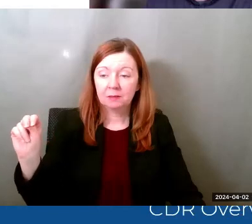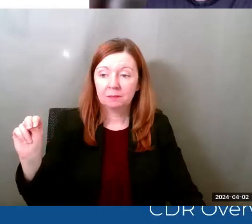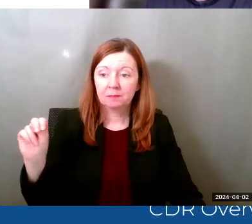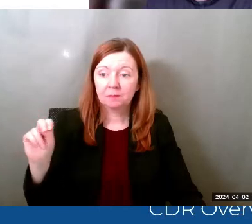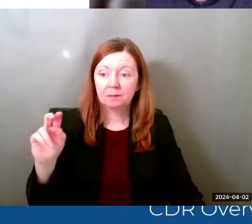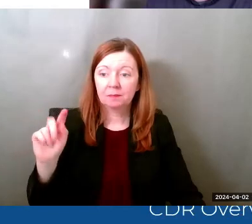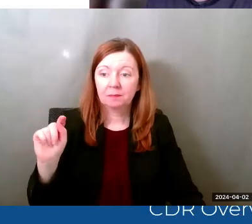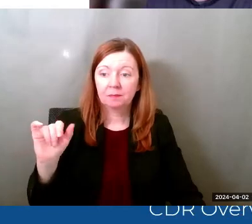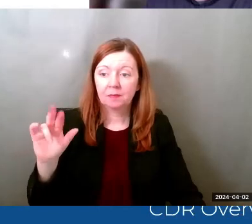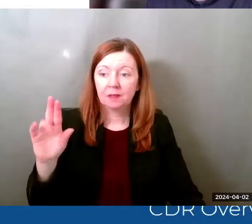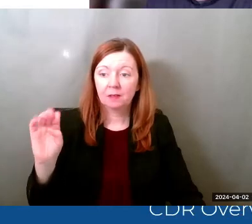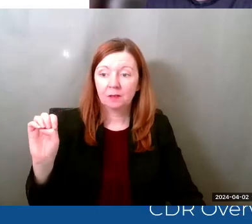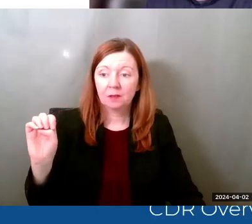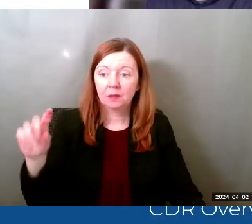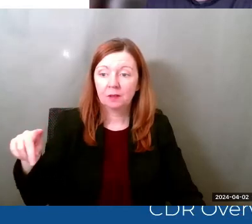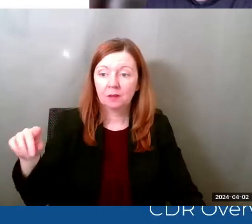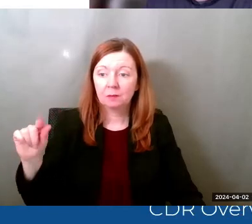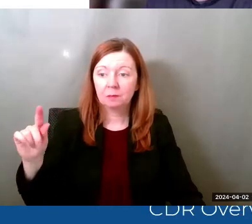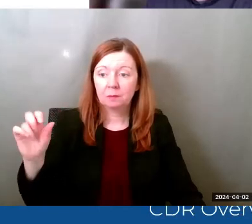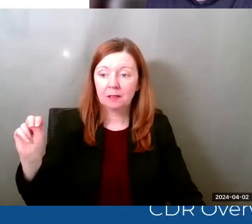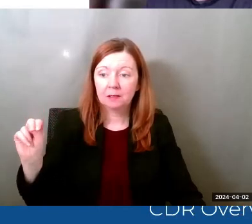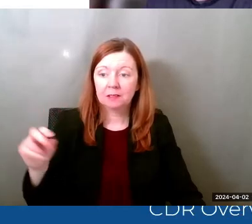Tyrone Patterson, G. Lee,